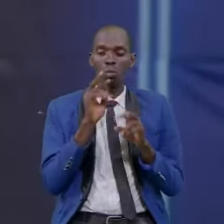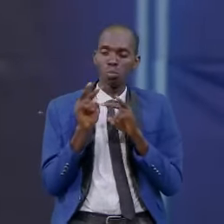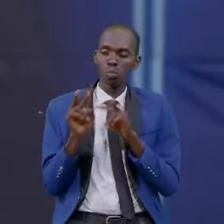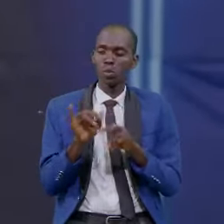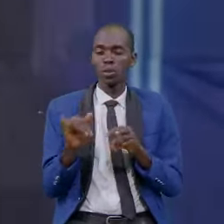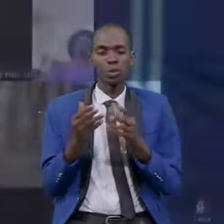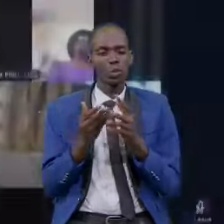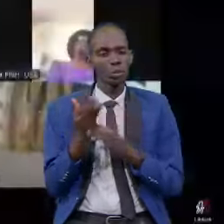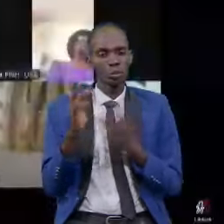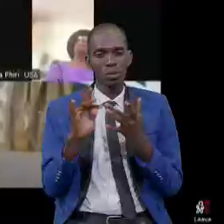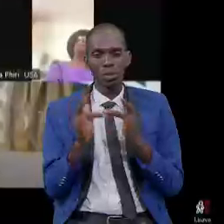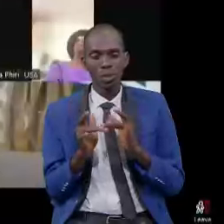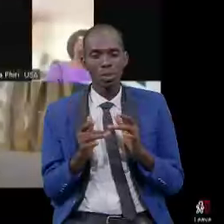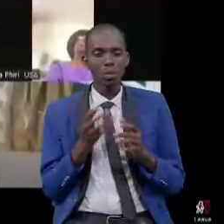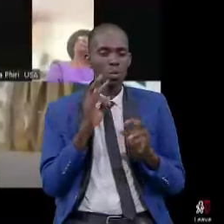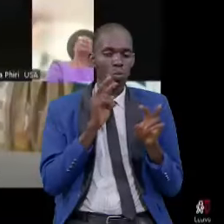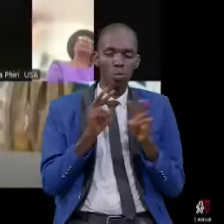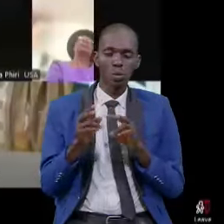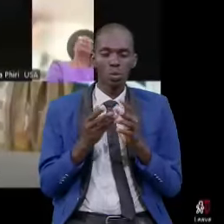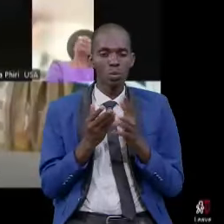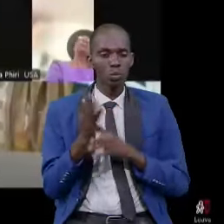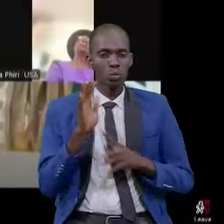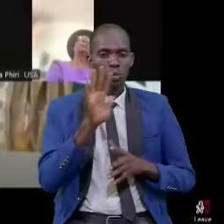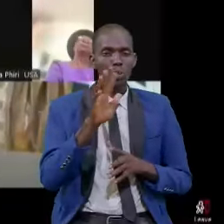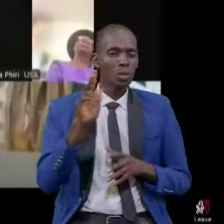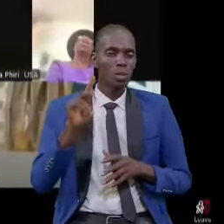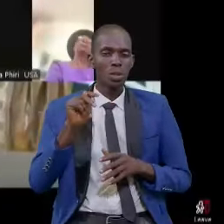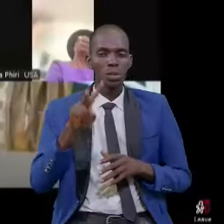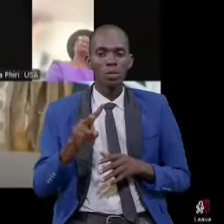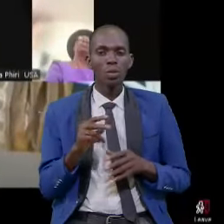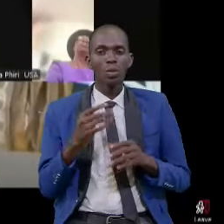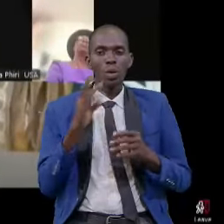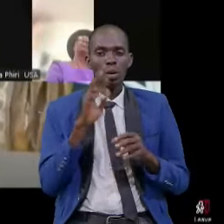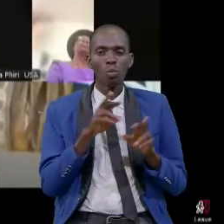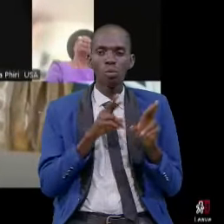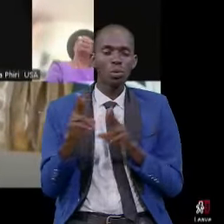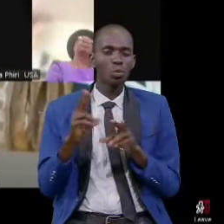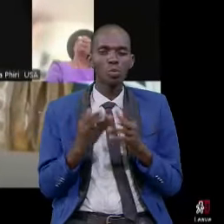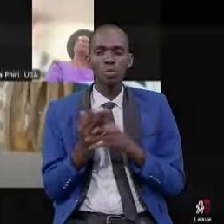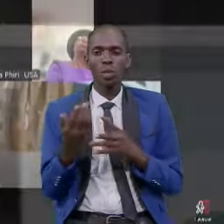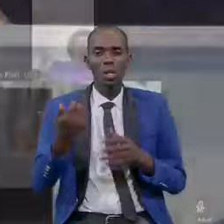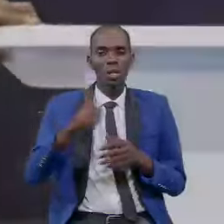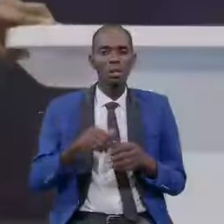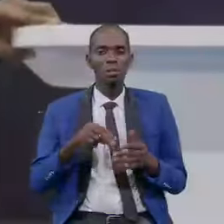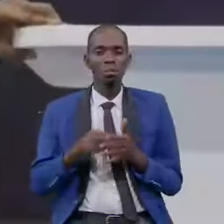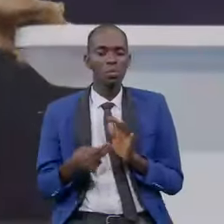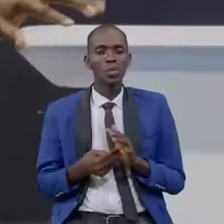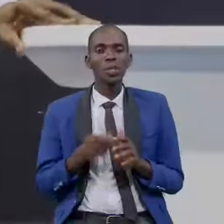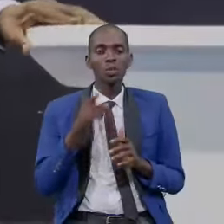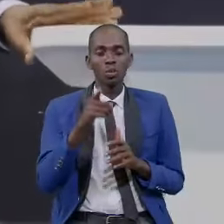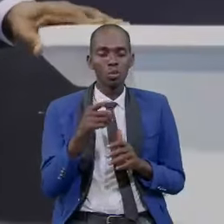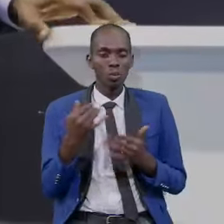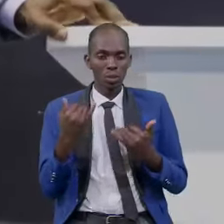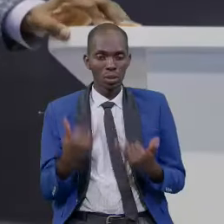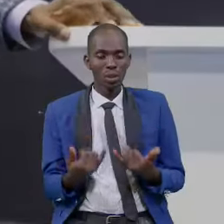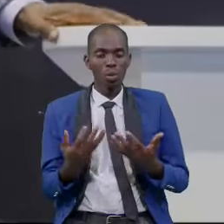you're watching over the television, or any gadget you have, you're hearing. Raise up your hand there and